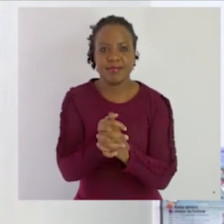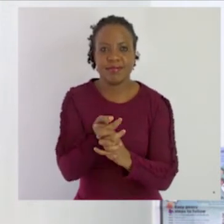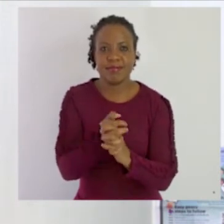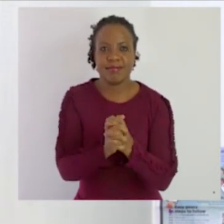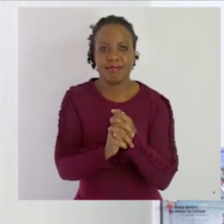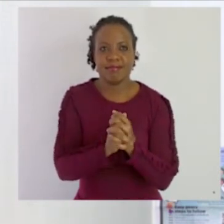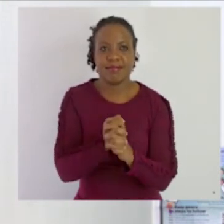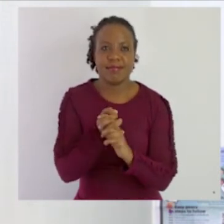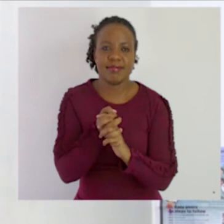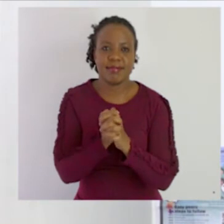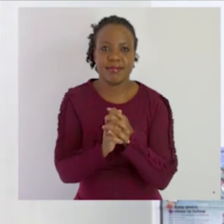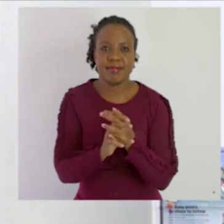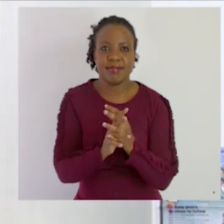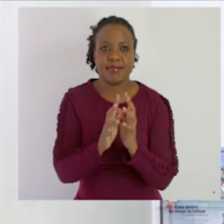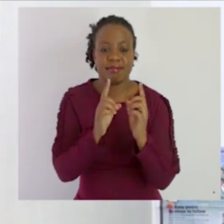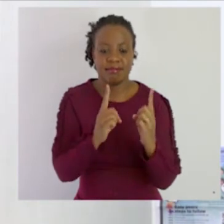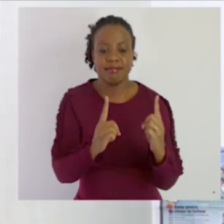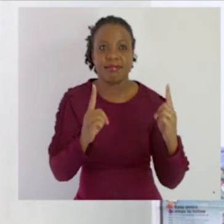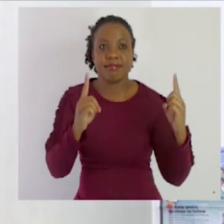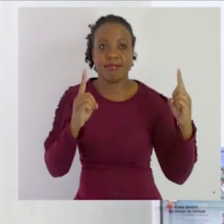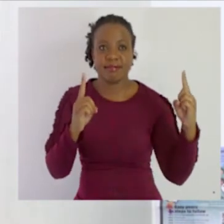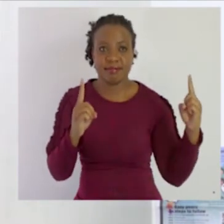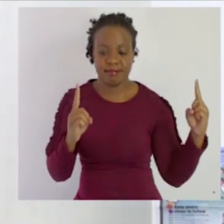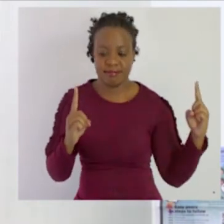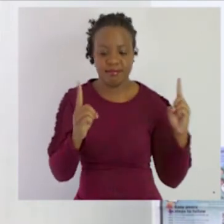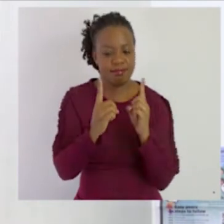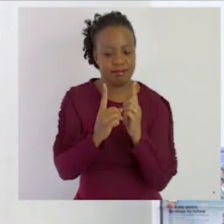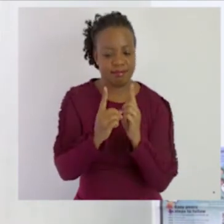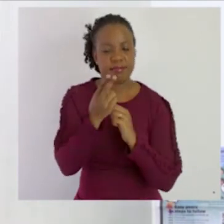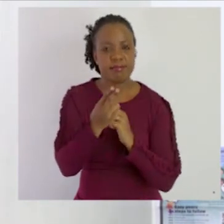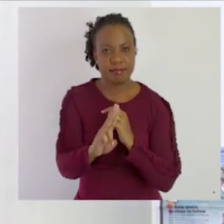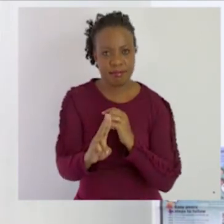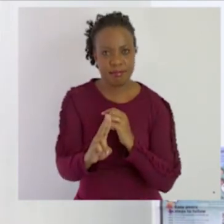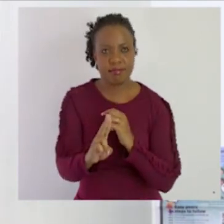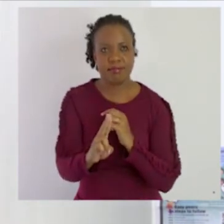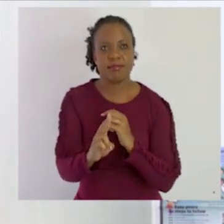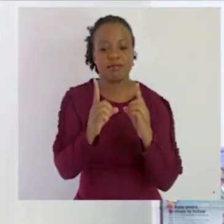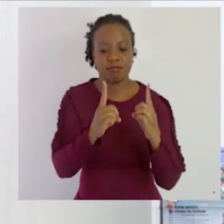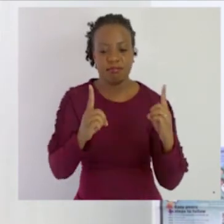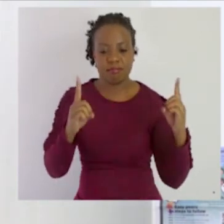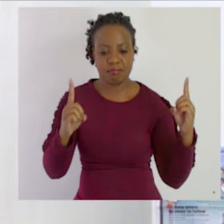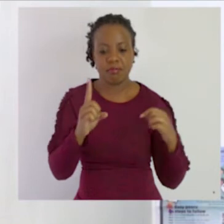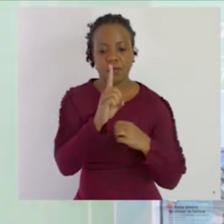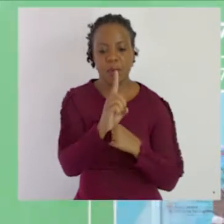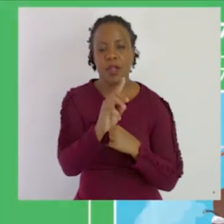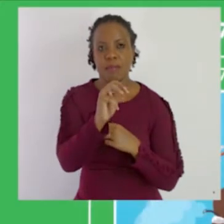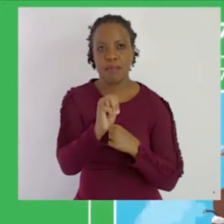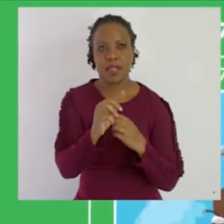fingers. We also stretch out to make sure we have maintained the social